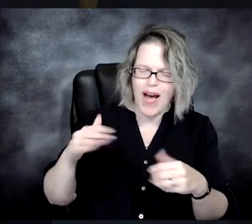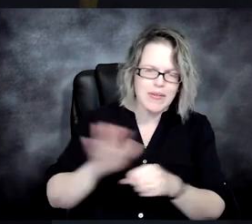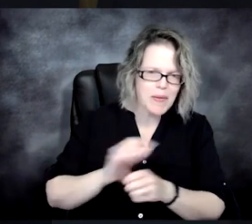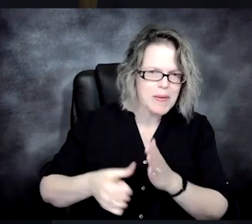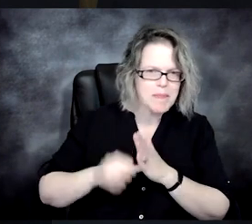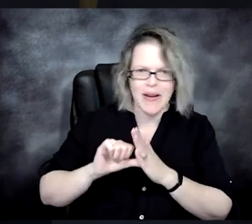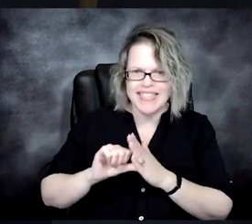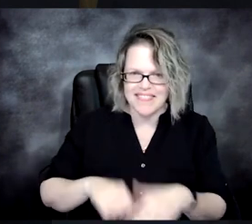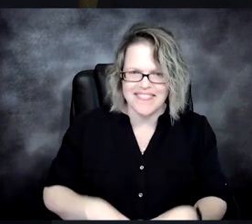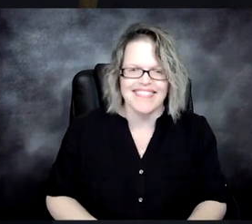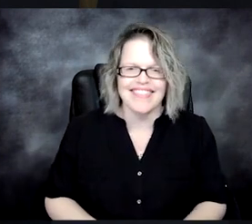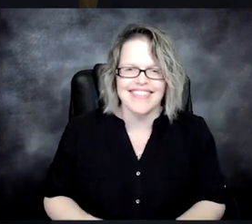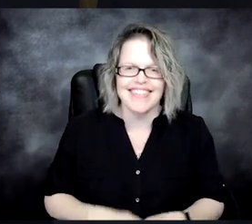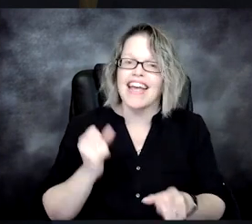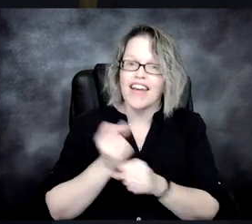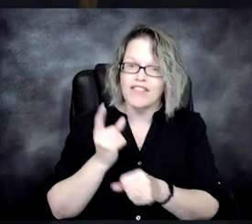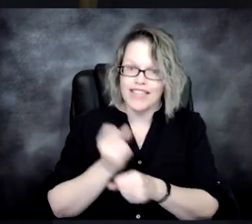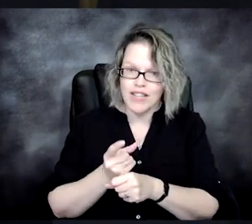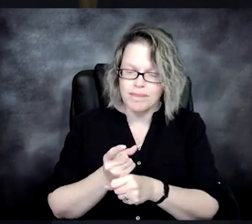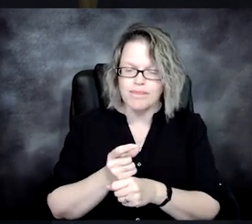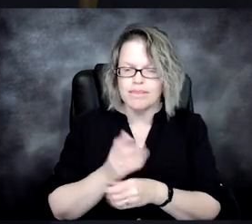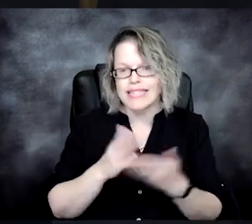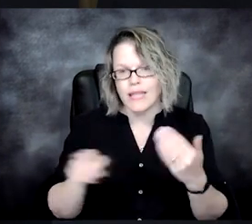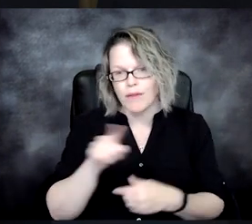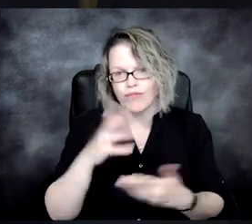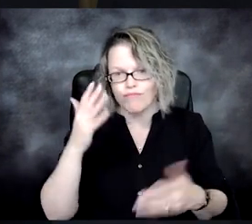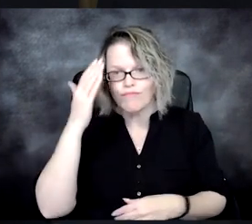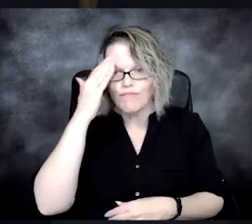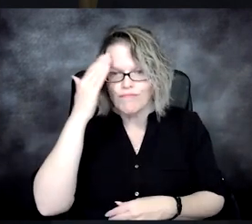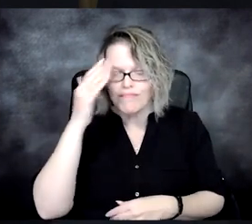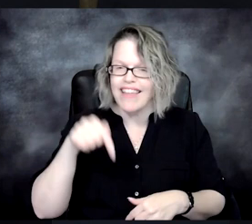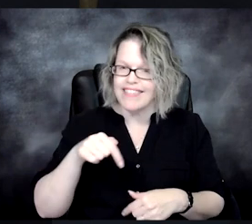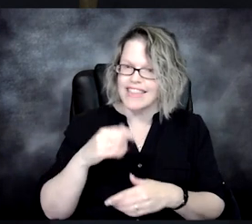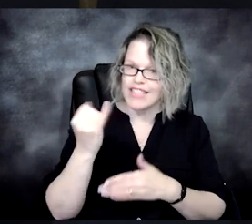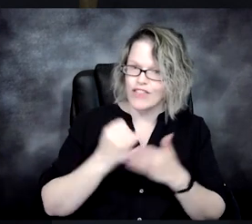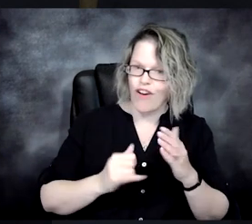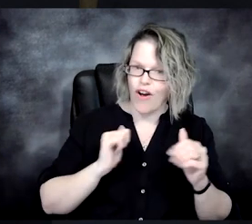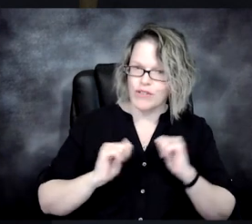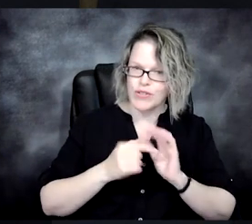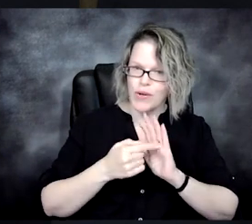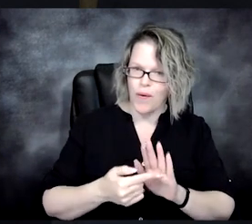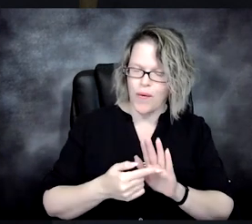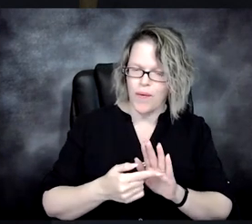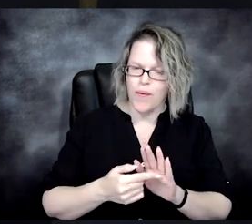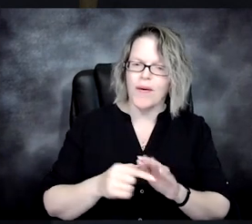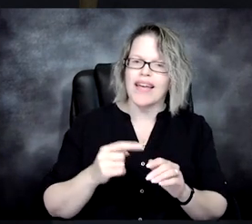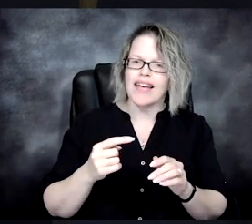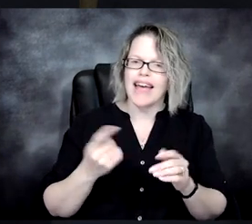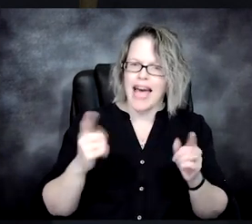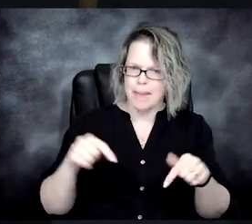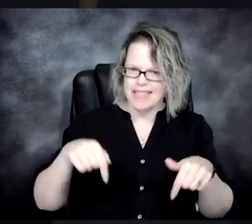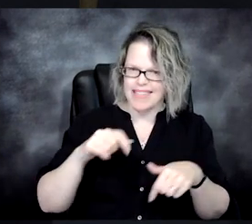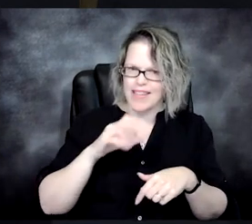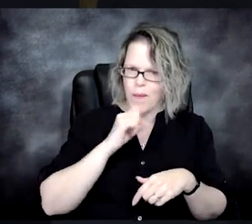impressive. Well, every year, as some of you know, this art show takes on a culmination here at the old Capitol building, but